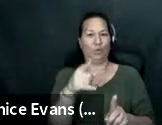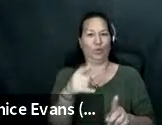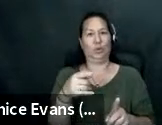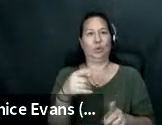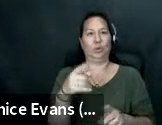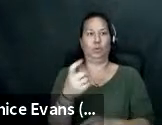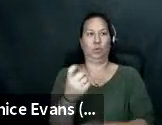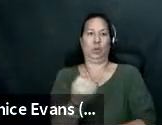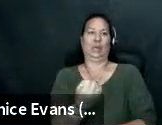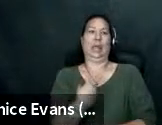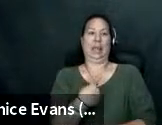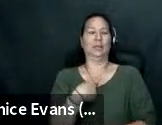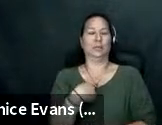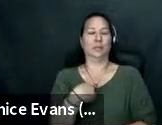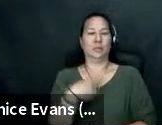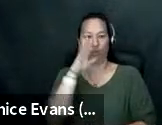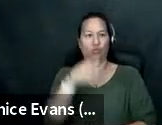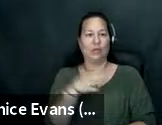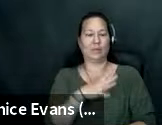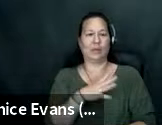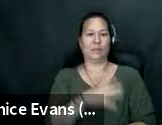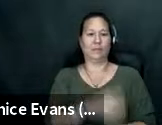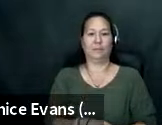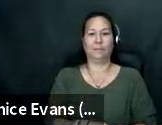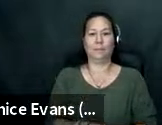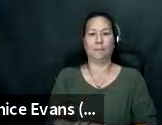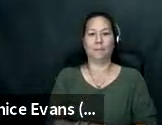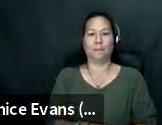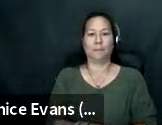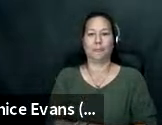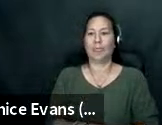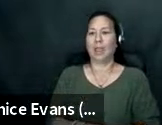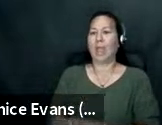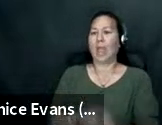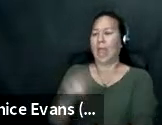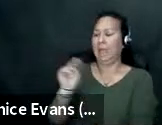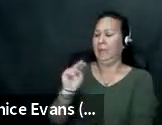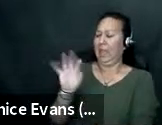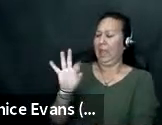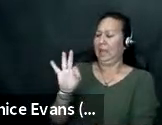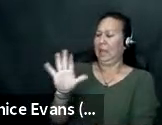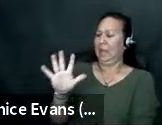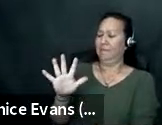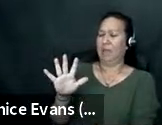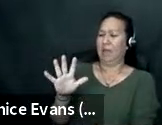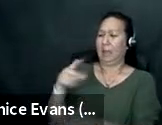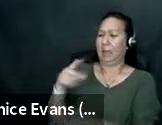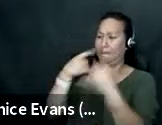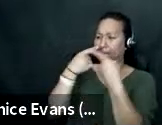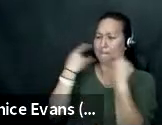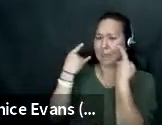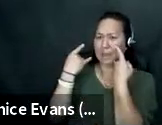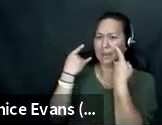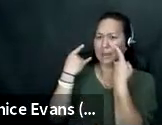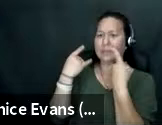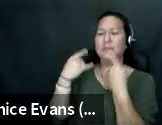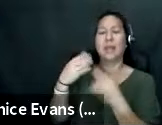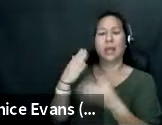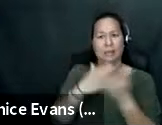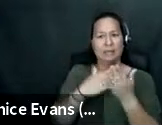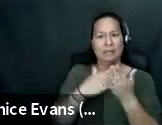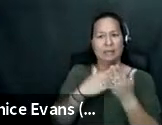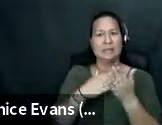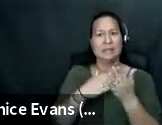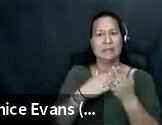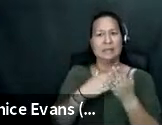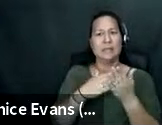And a couple questions in the chat too about N95 masks, and somebody asks, I understand employers need to have N95 masks